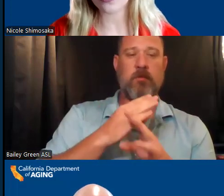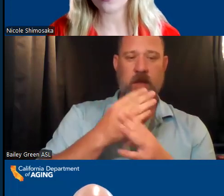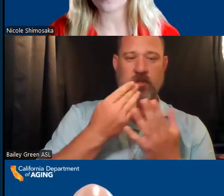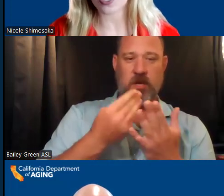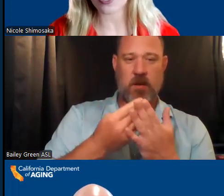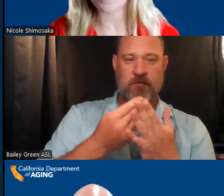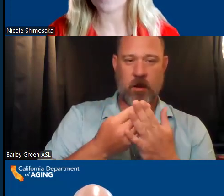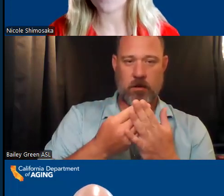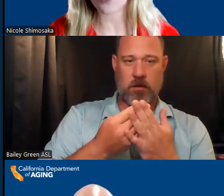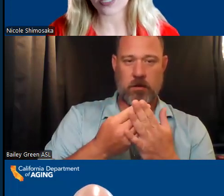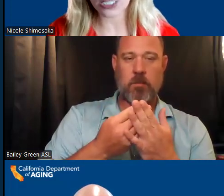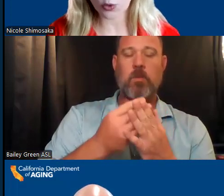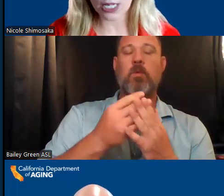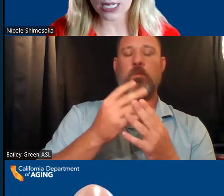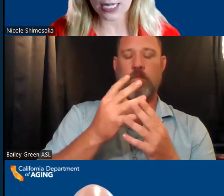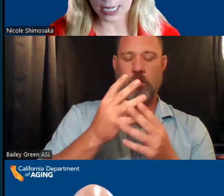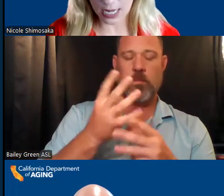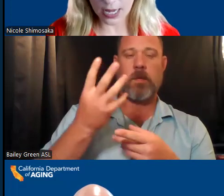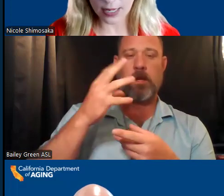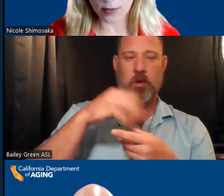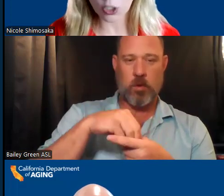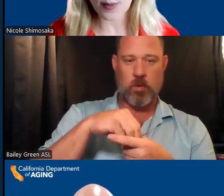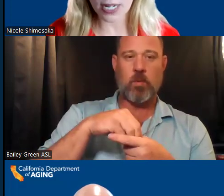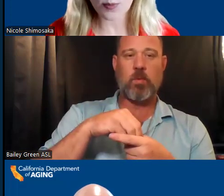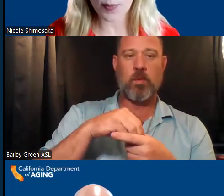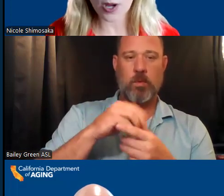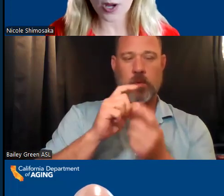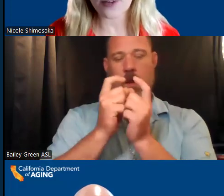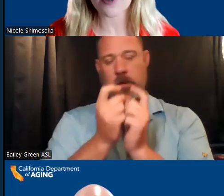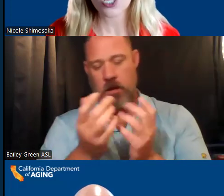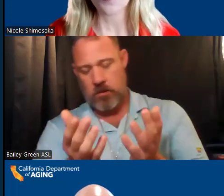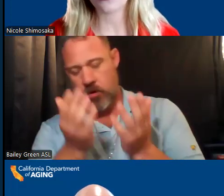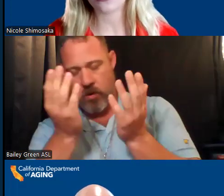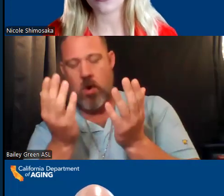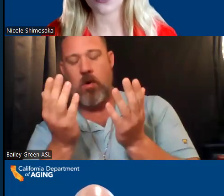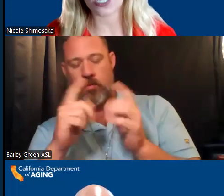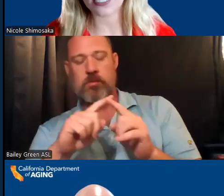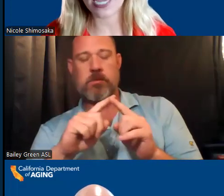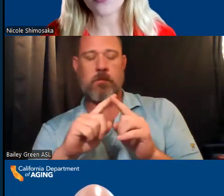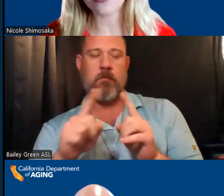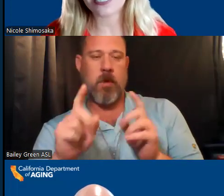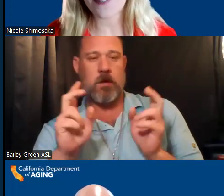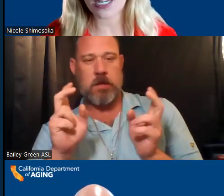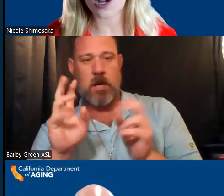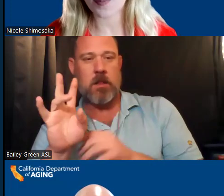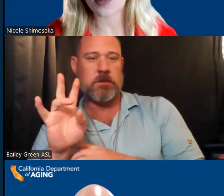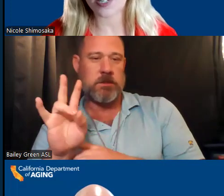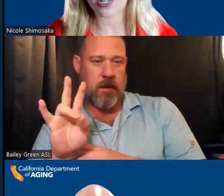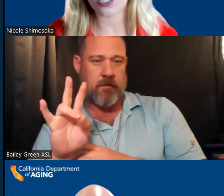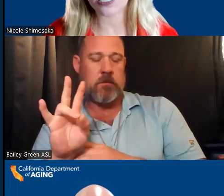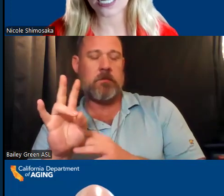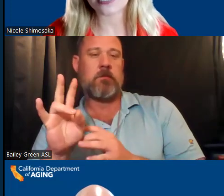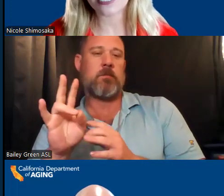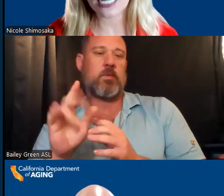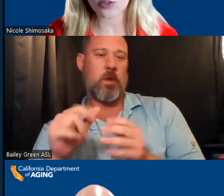would fall into the updated proposed IF, but the Title VII ombudsman funds